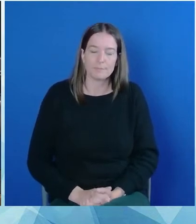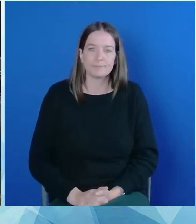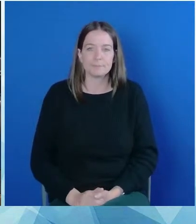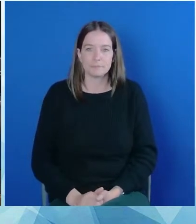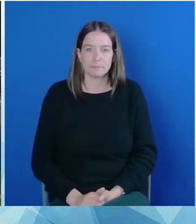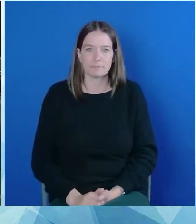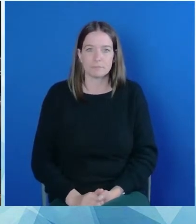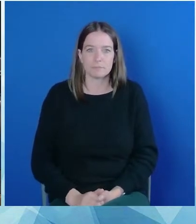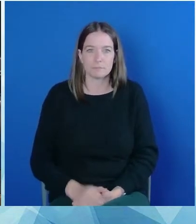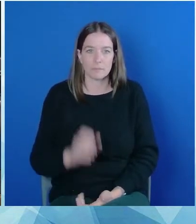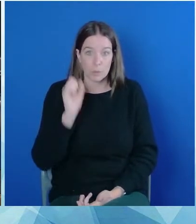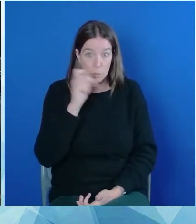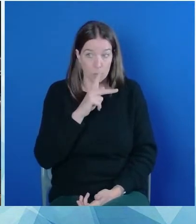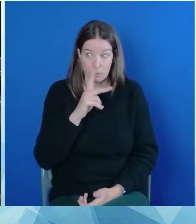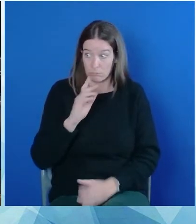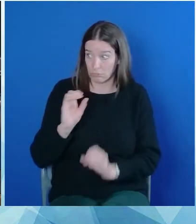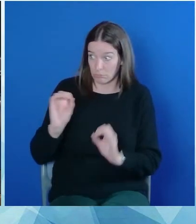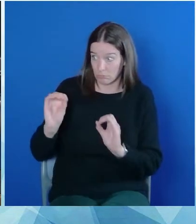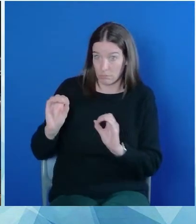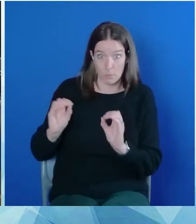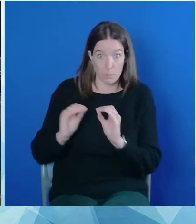Okay, hearing nothing else,